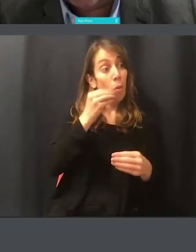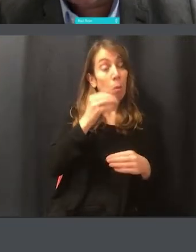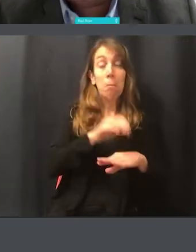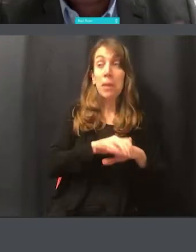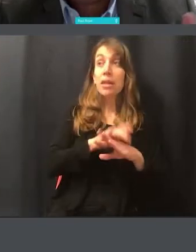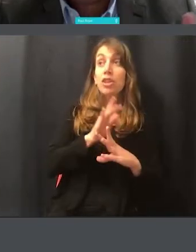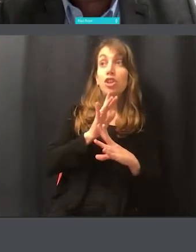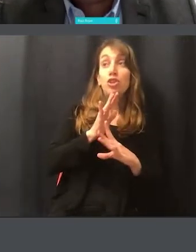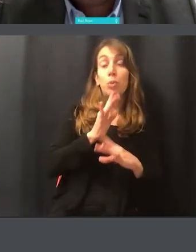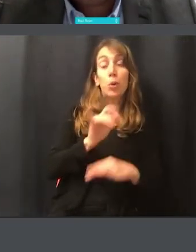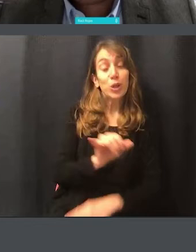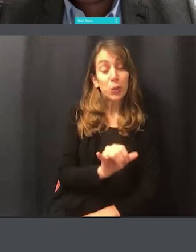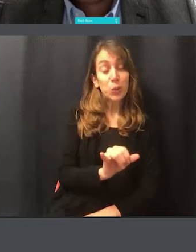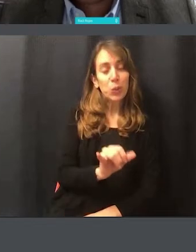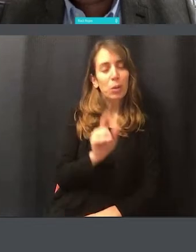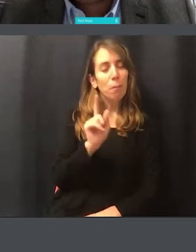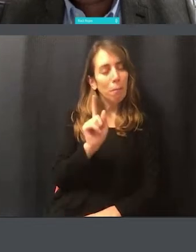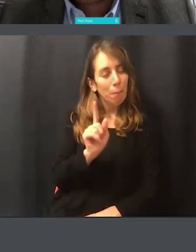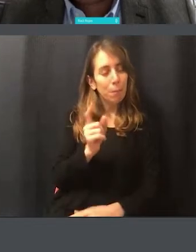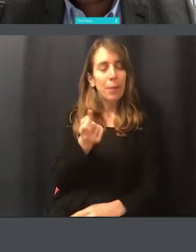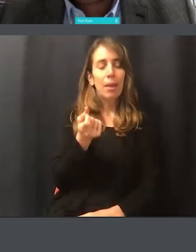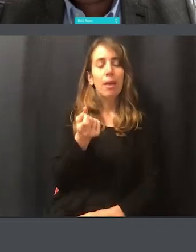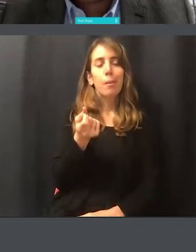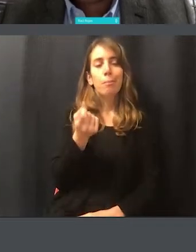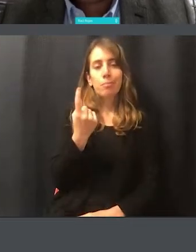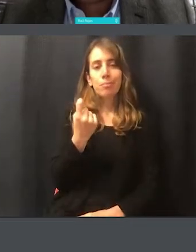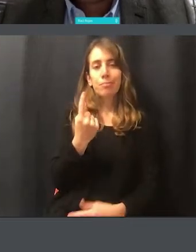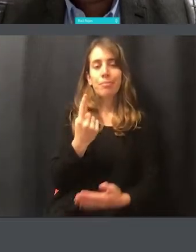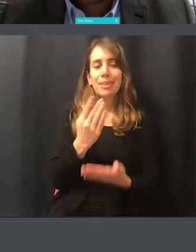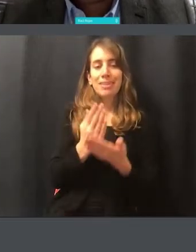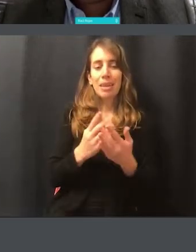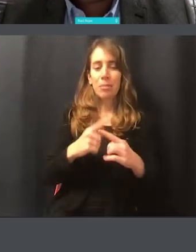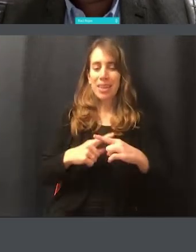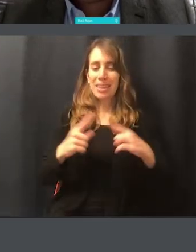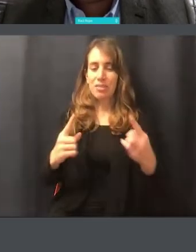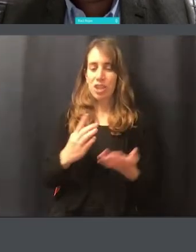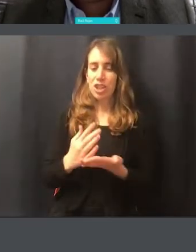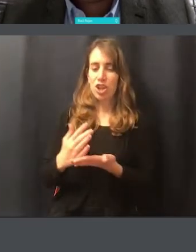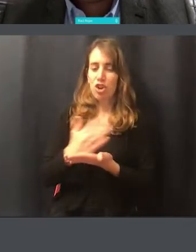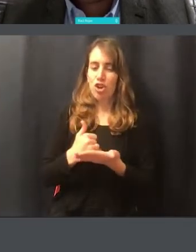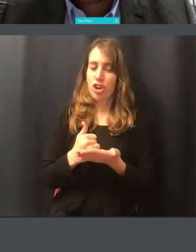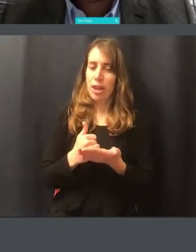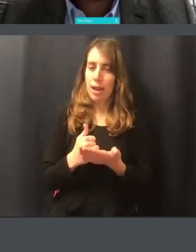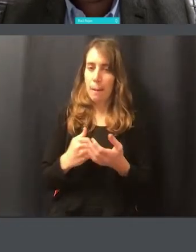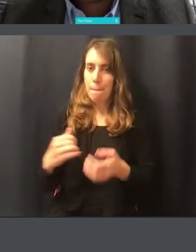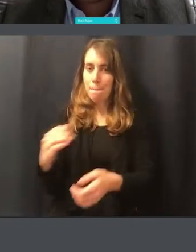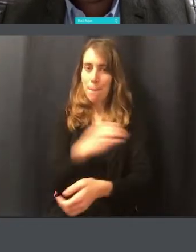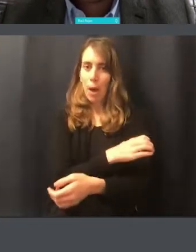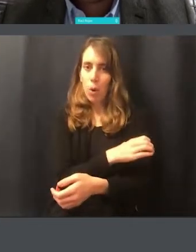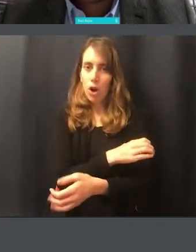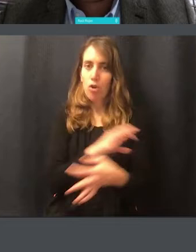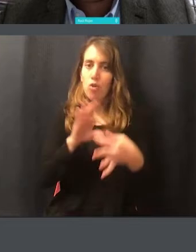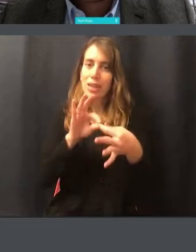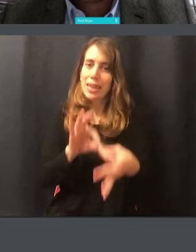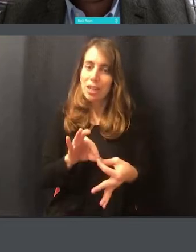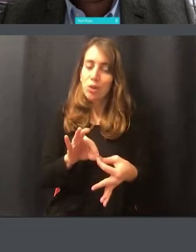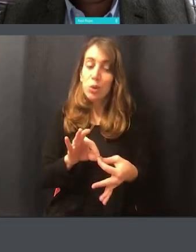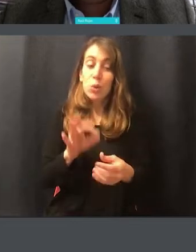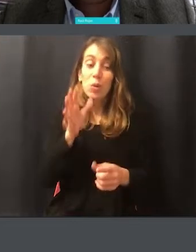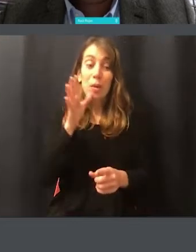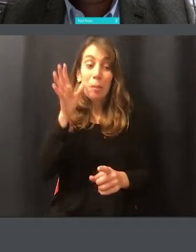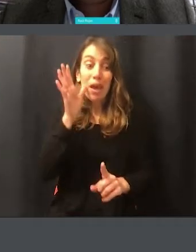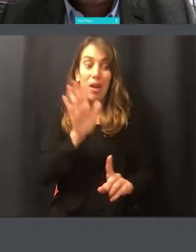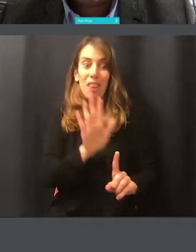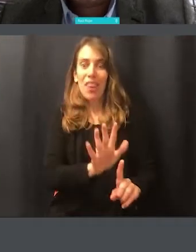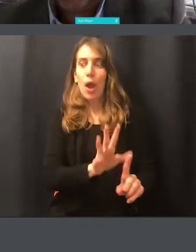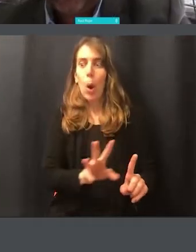But it's likely that some of these differences in earning power might have to do with the parents' ability to,